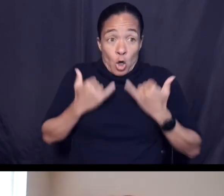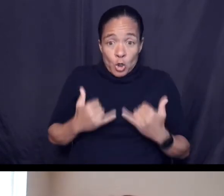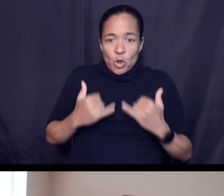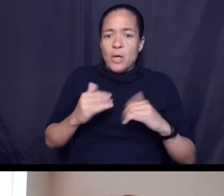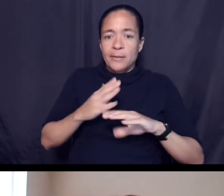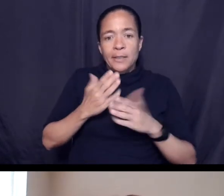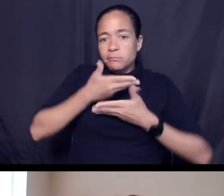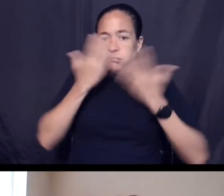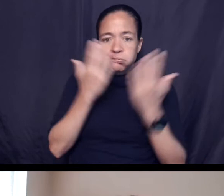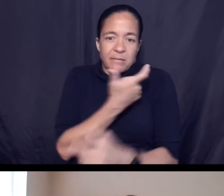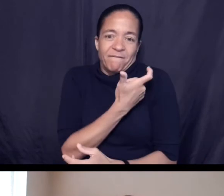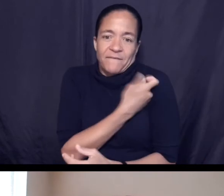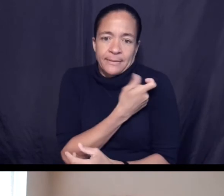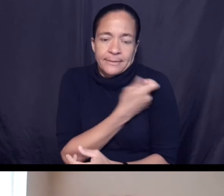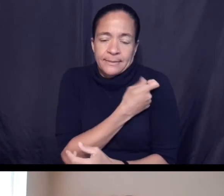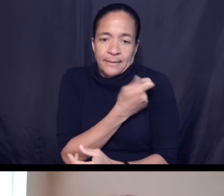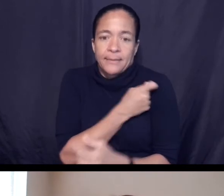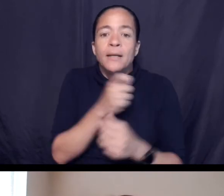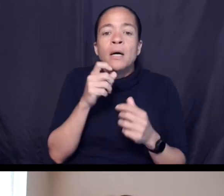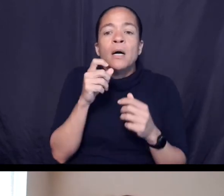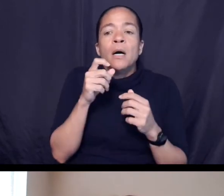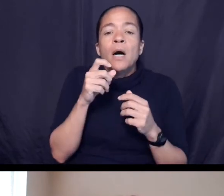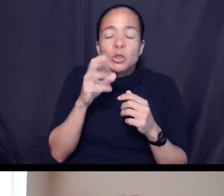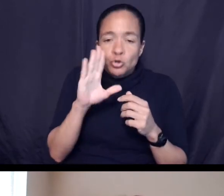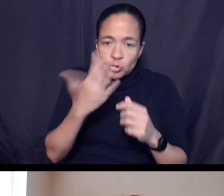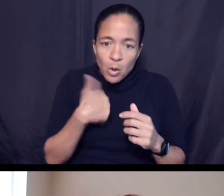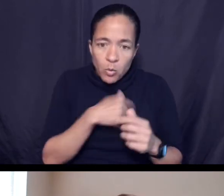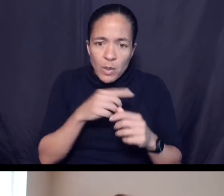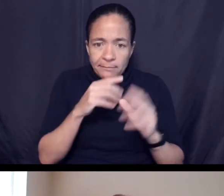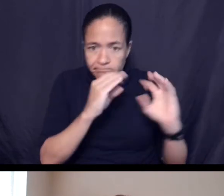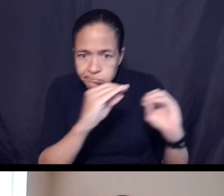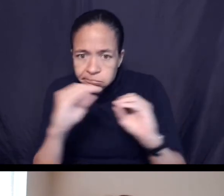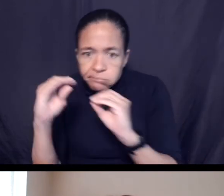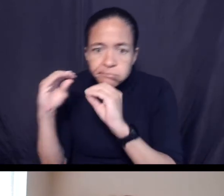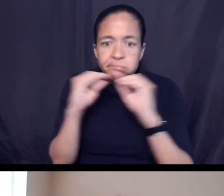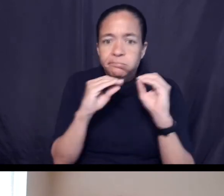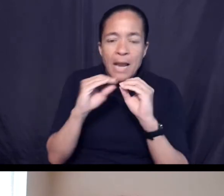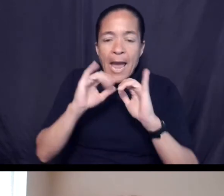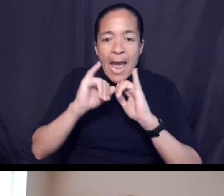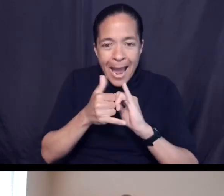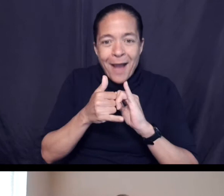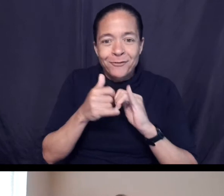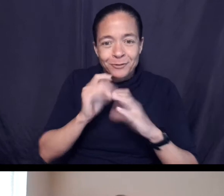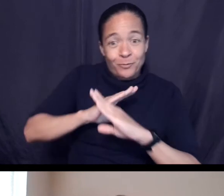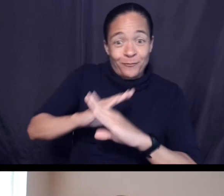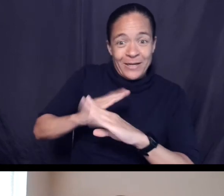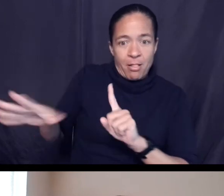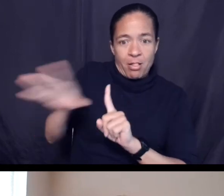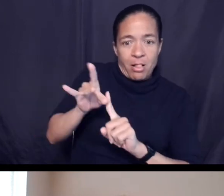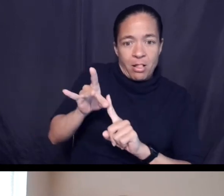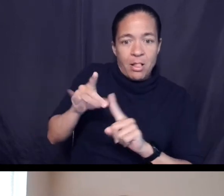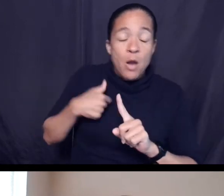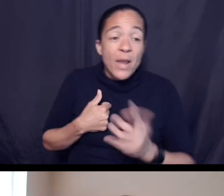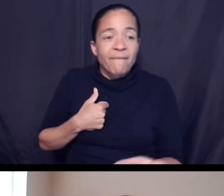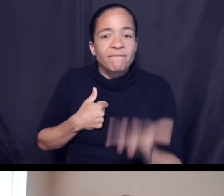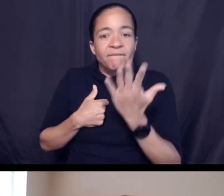So we really want women to practice simple tips to help prevent CMV, which is difficult when women haven't heard of it. So we have the